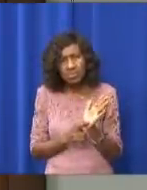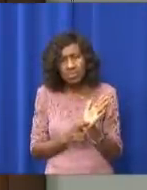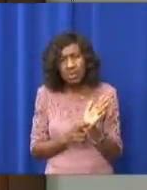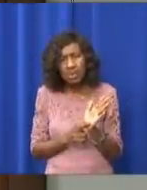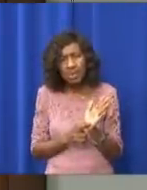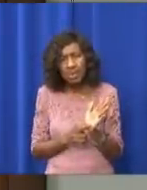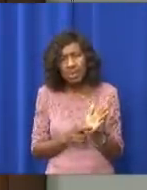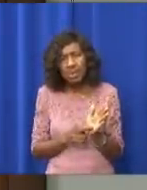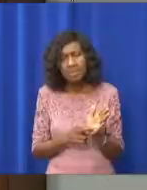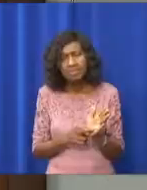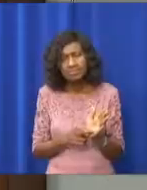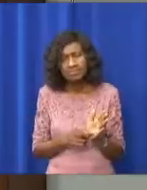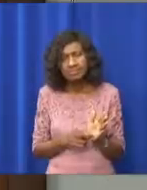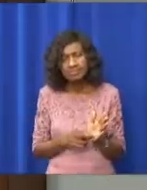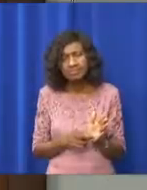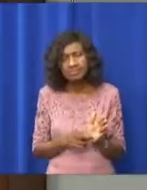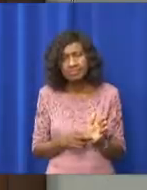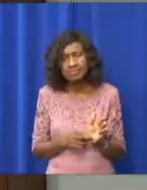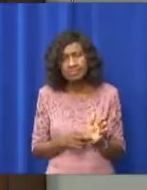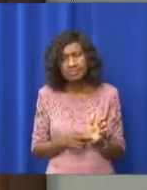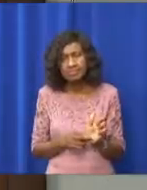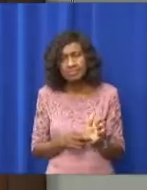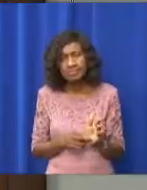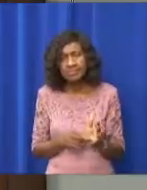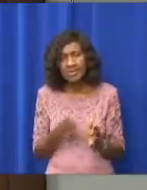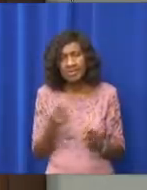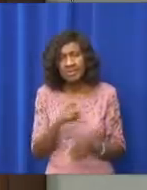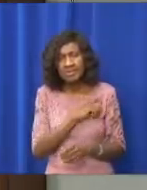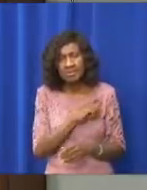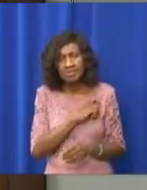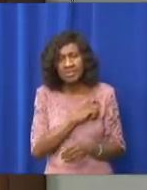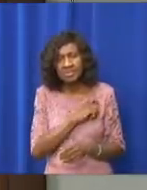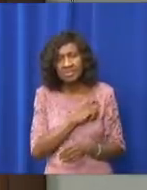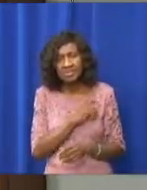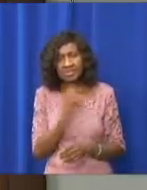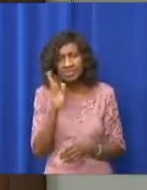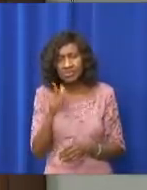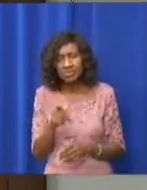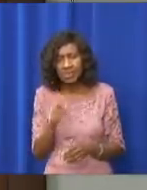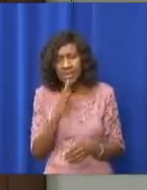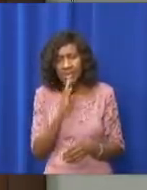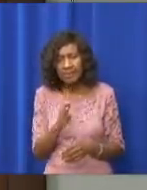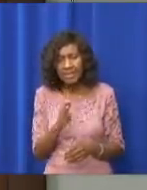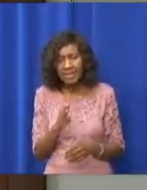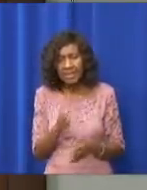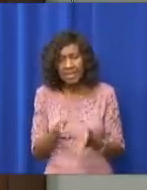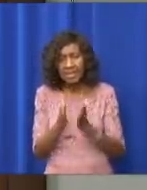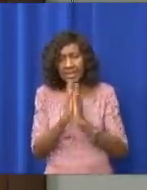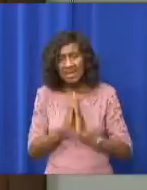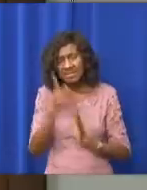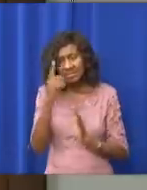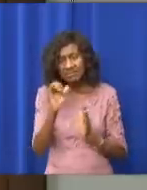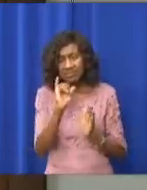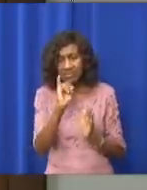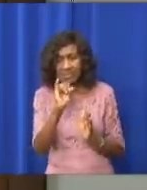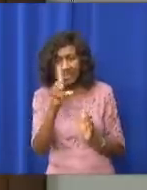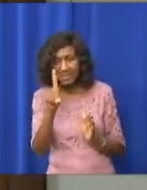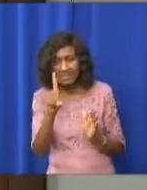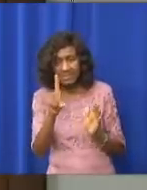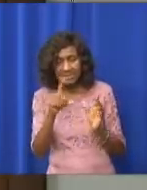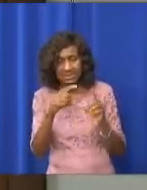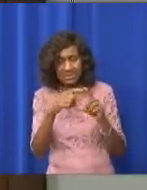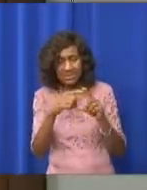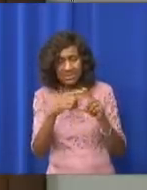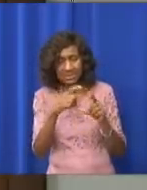purpose, and comply with the regulations. The police officers will be out, and we will be asking for identification to ensure that it is